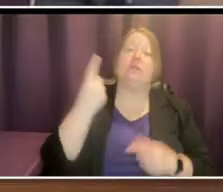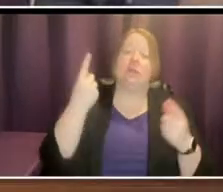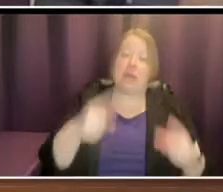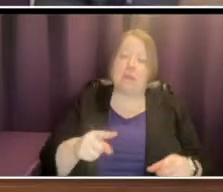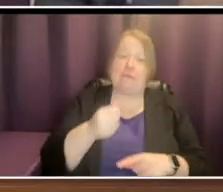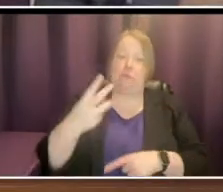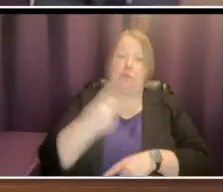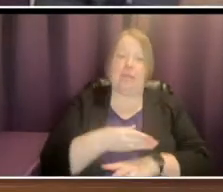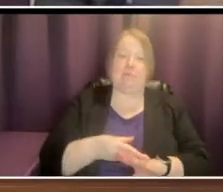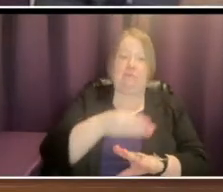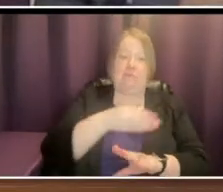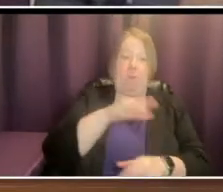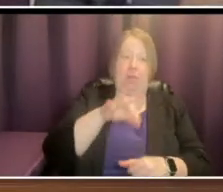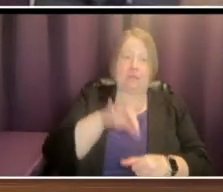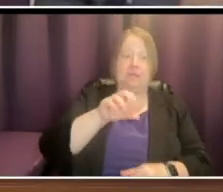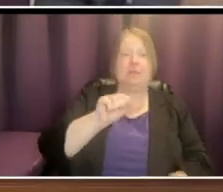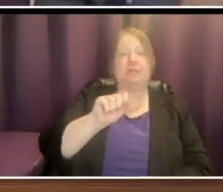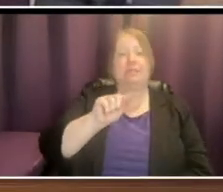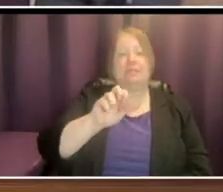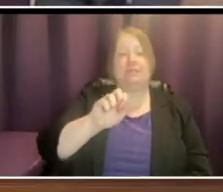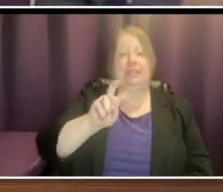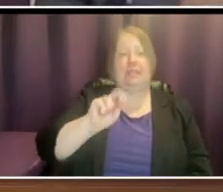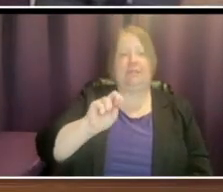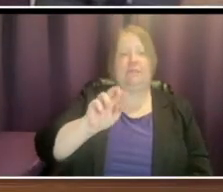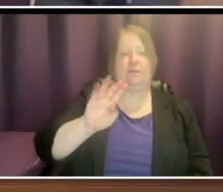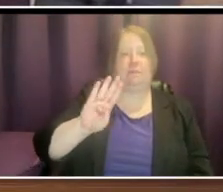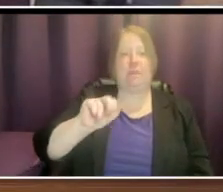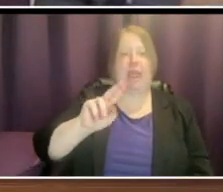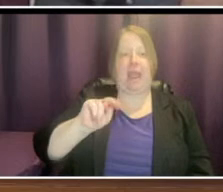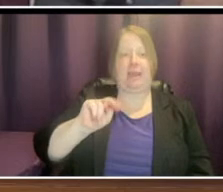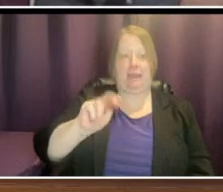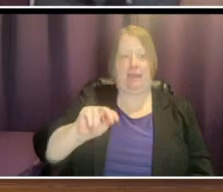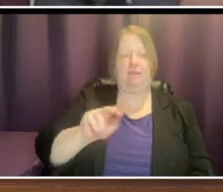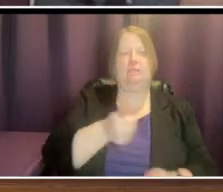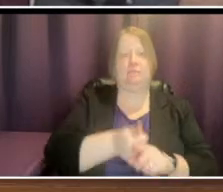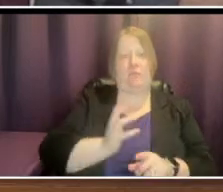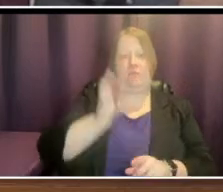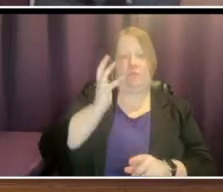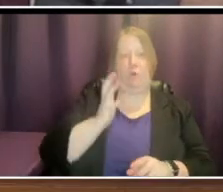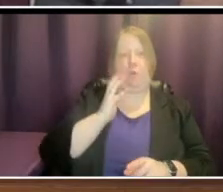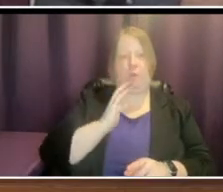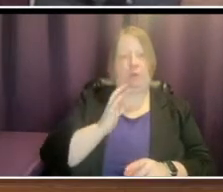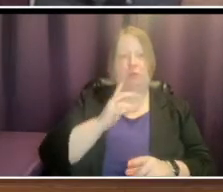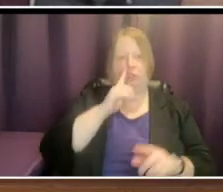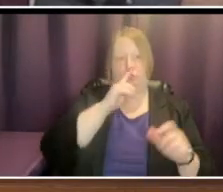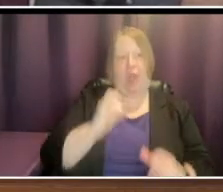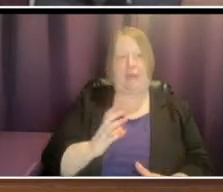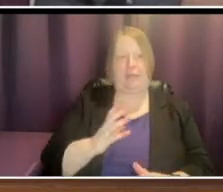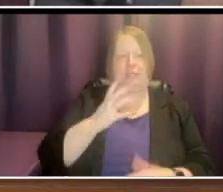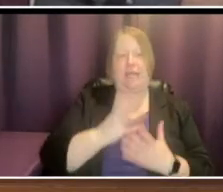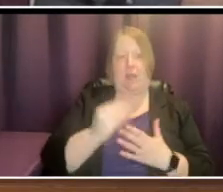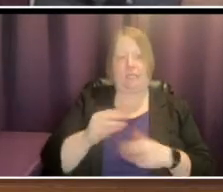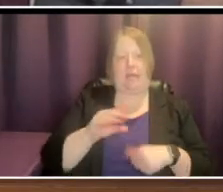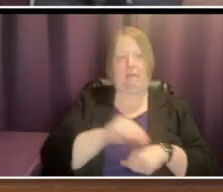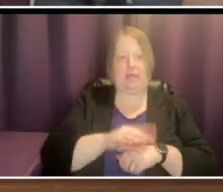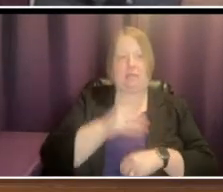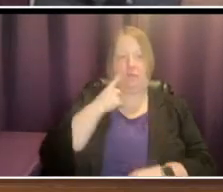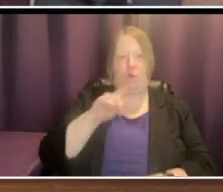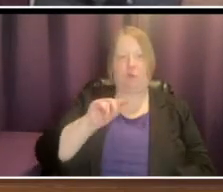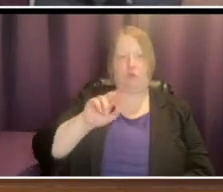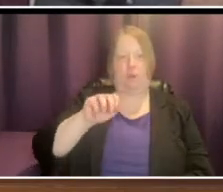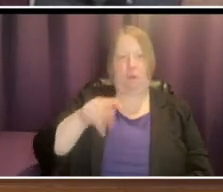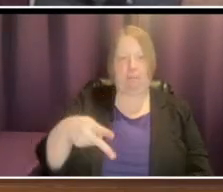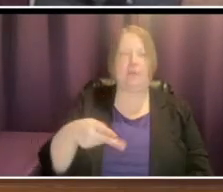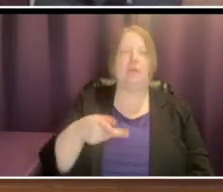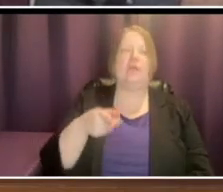Steve Bannon, a former Trump chief White House strategist and outside advisor to President Trump, spoke to a group of